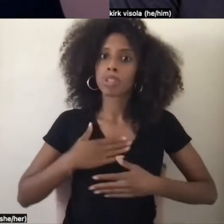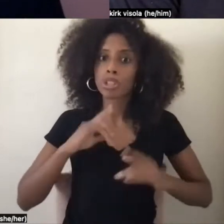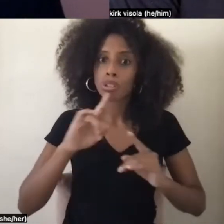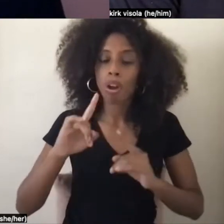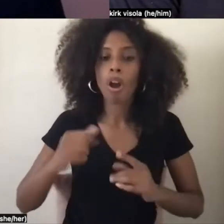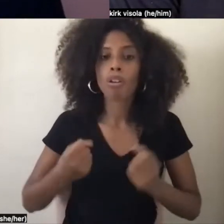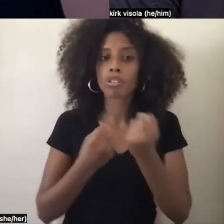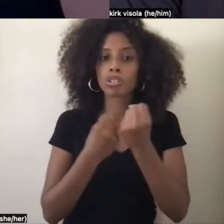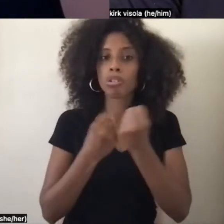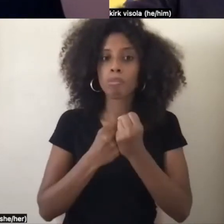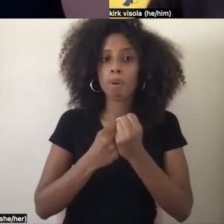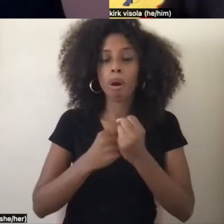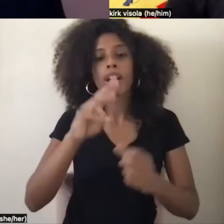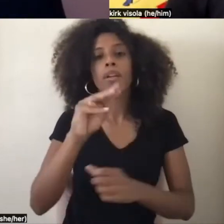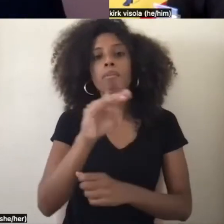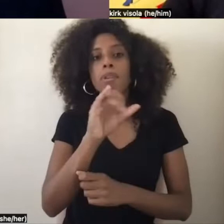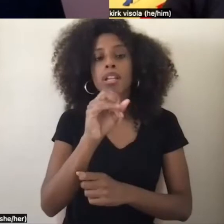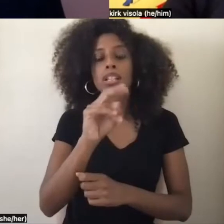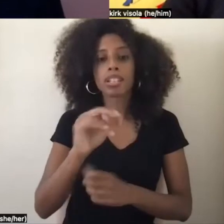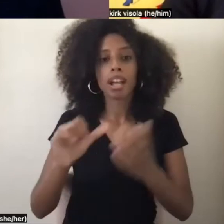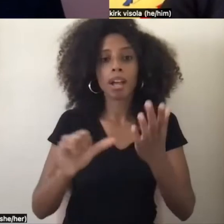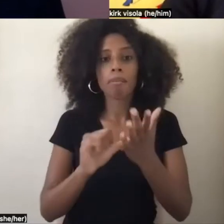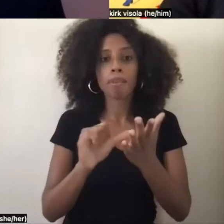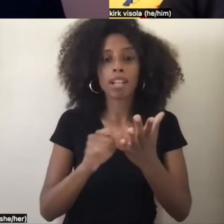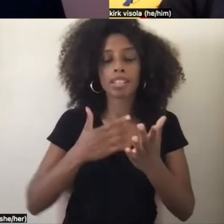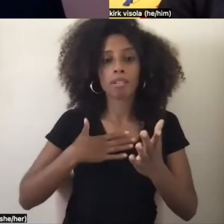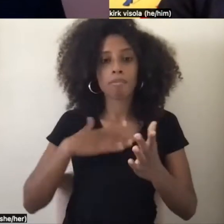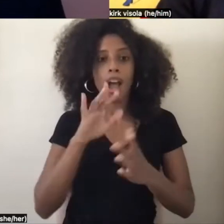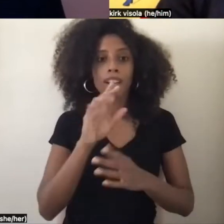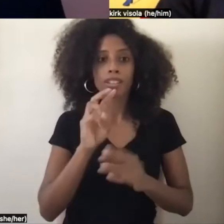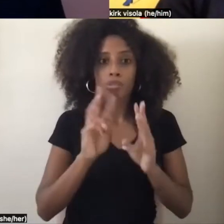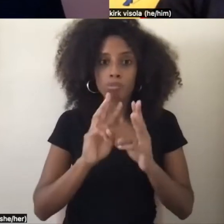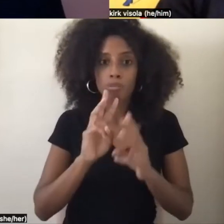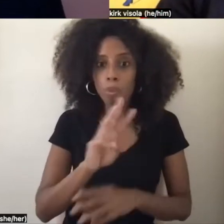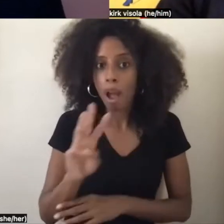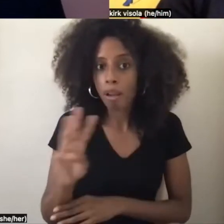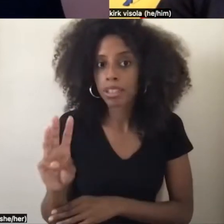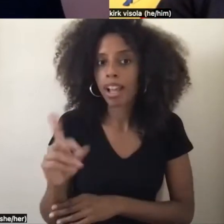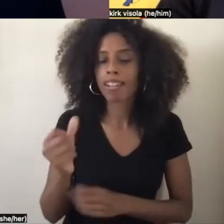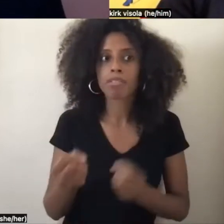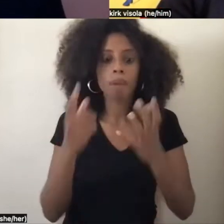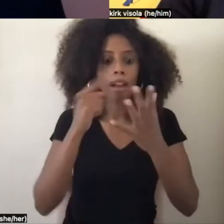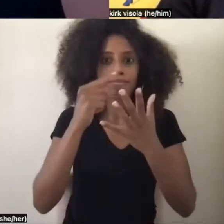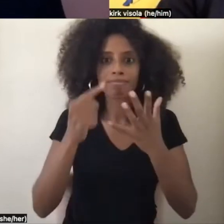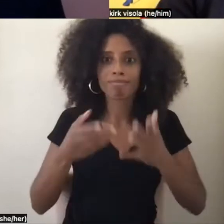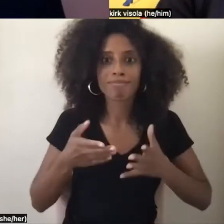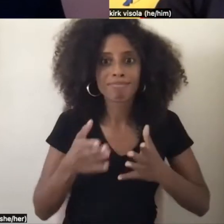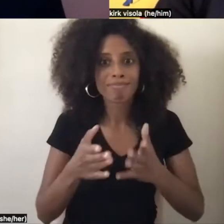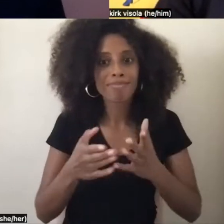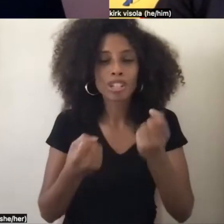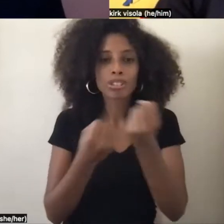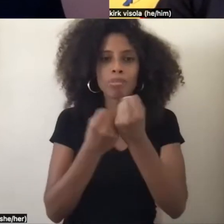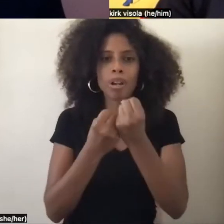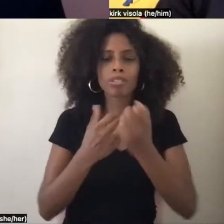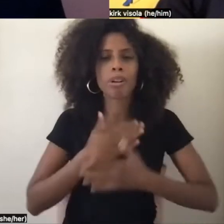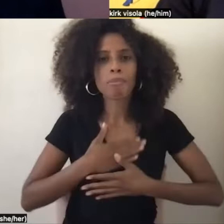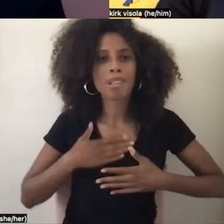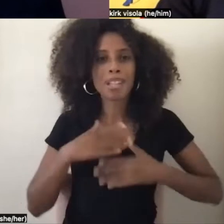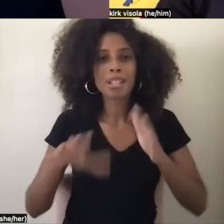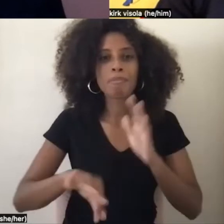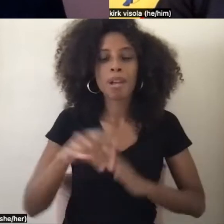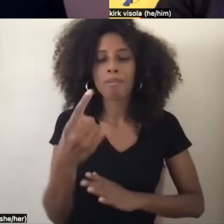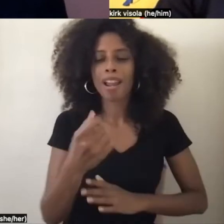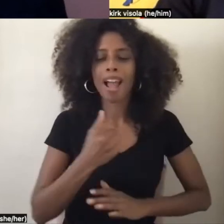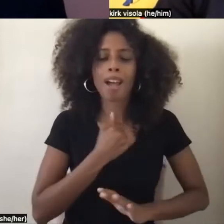website. There are several options to choose from to support my work, so please choose just one. I am so sorry,